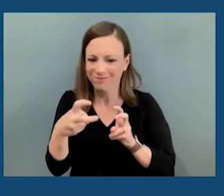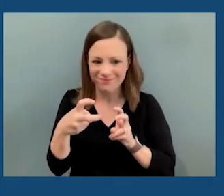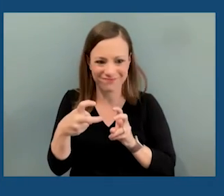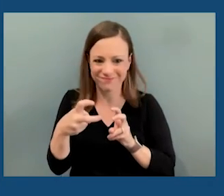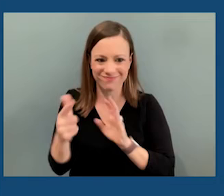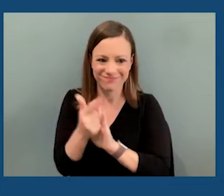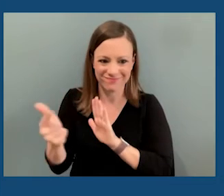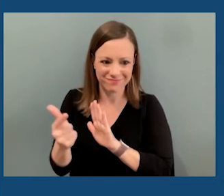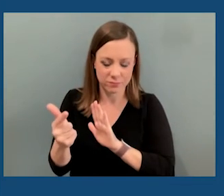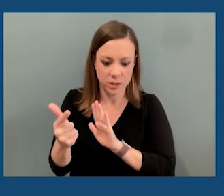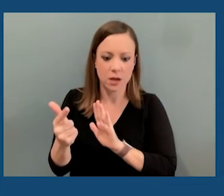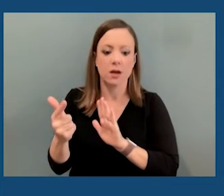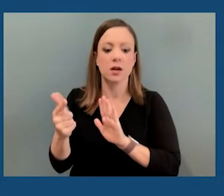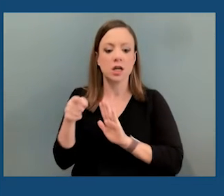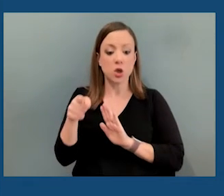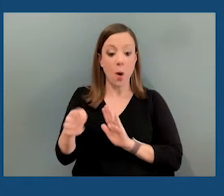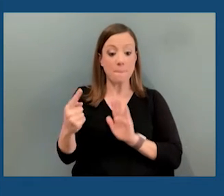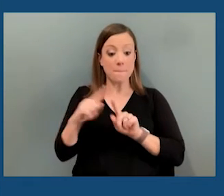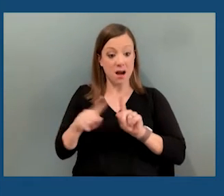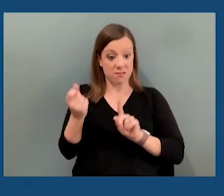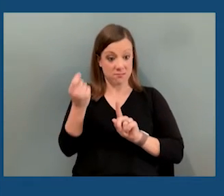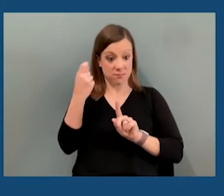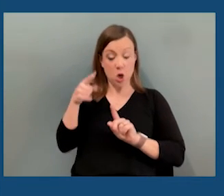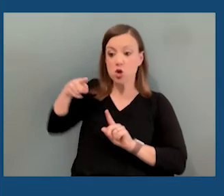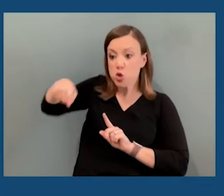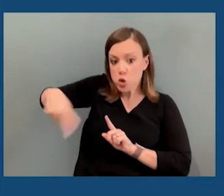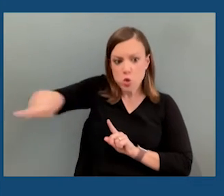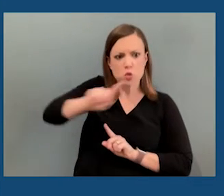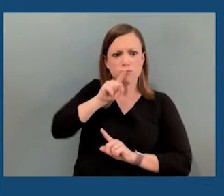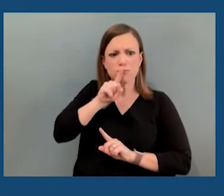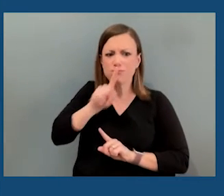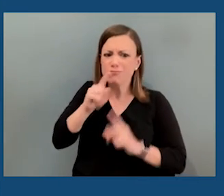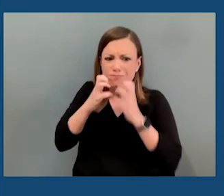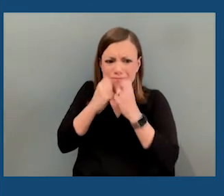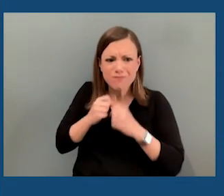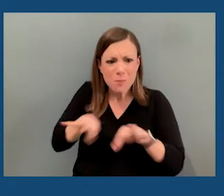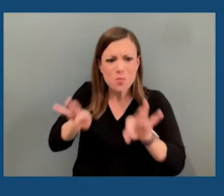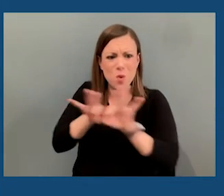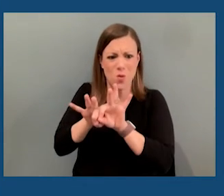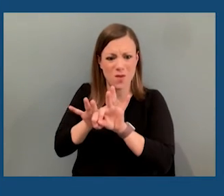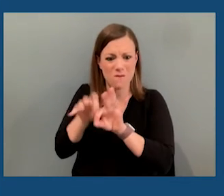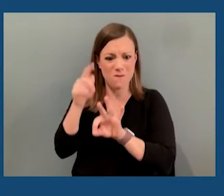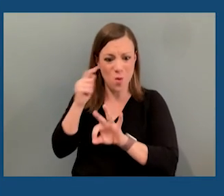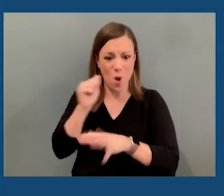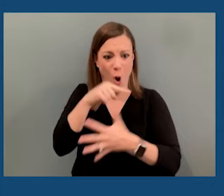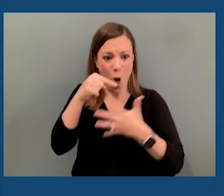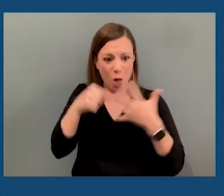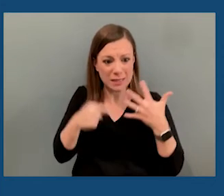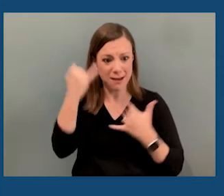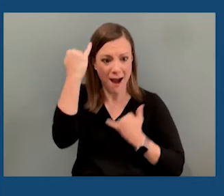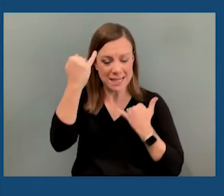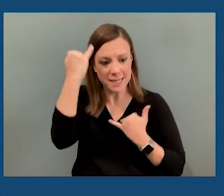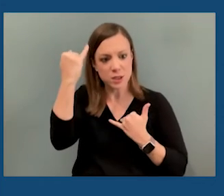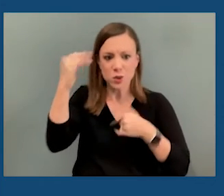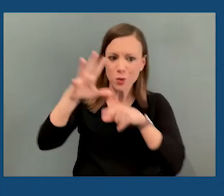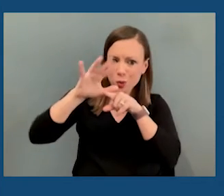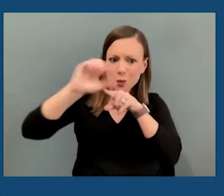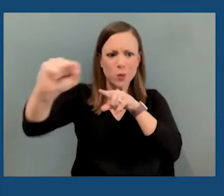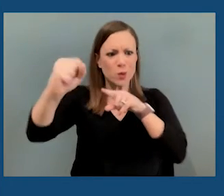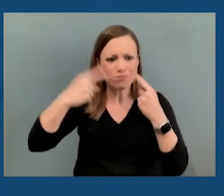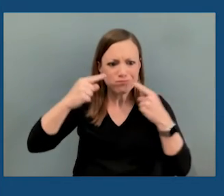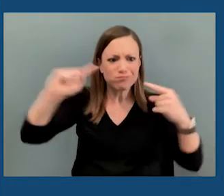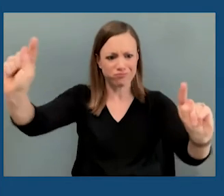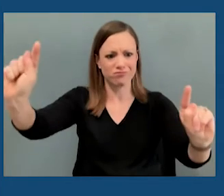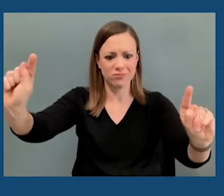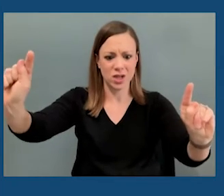off. So we can take them from all these dreams that we'll be innovating on campuses and in workspaces,